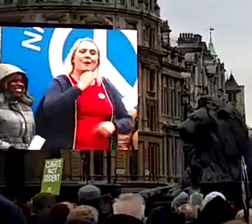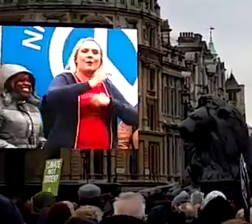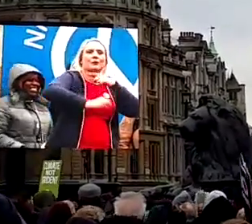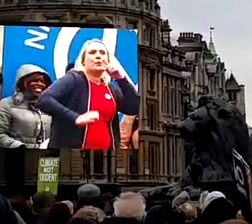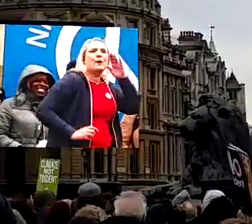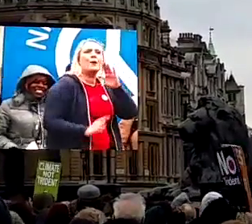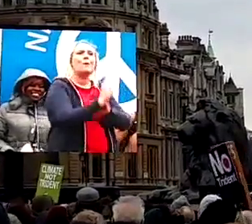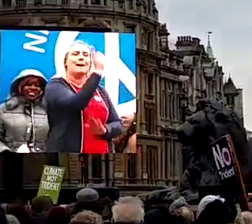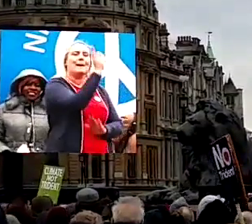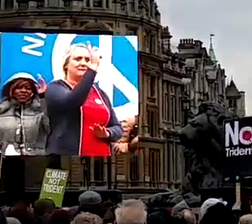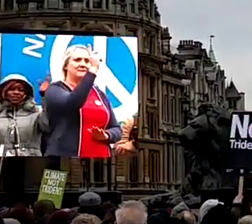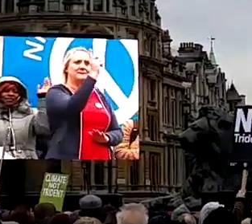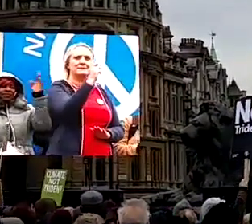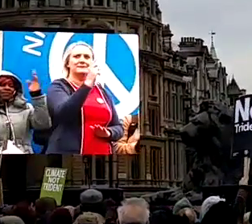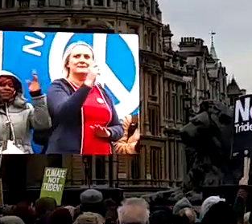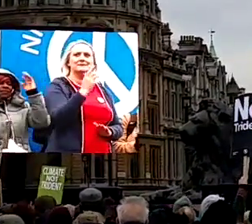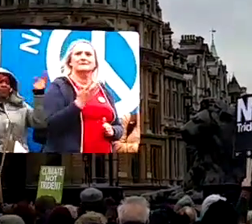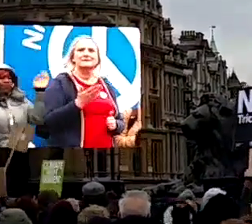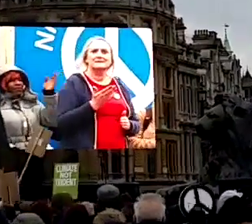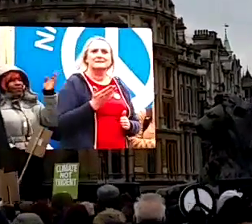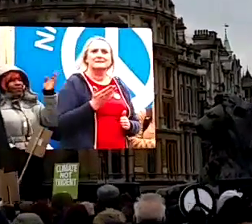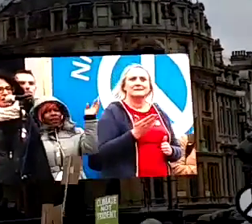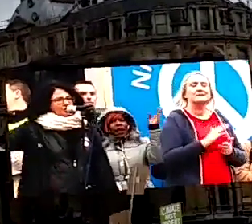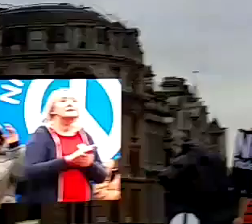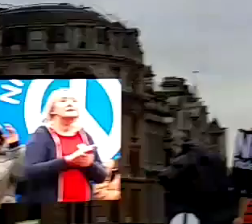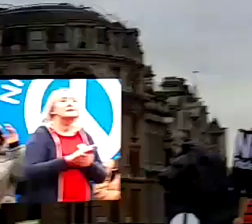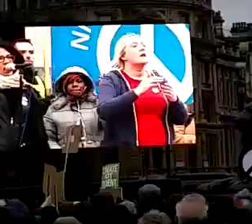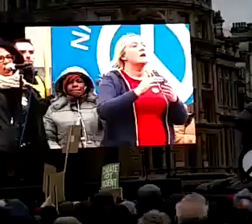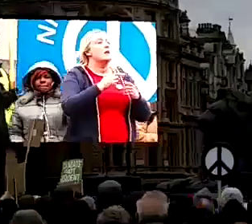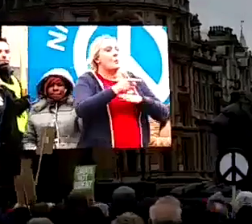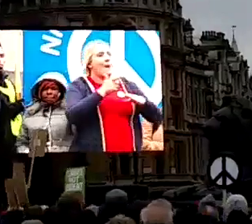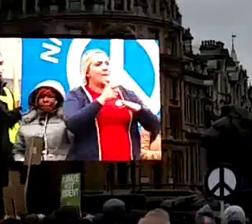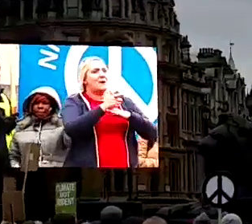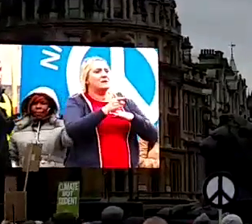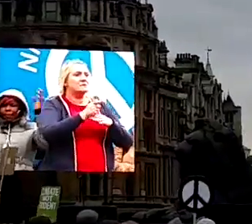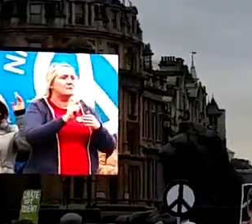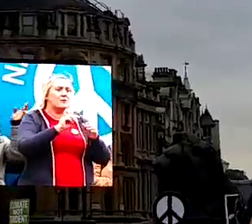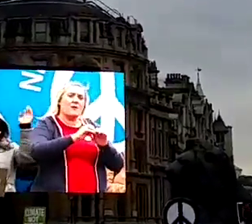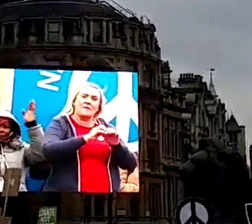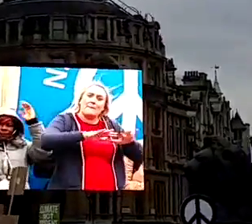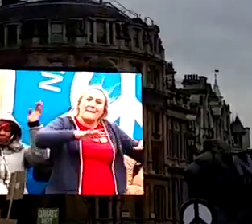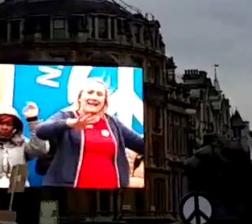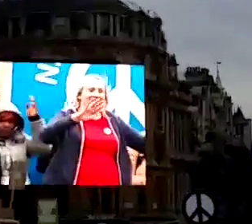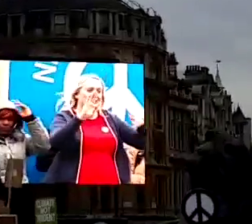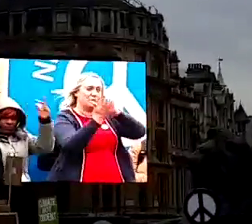and create a weapons of mass destruction.